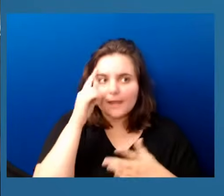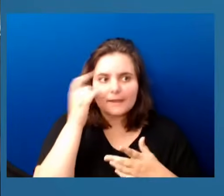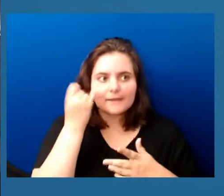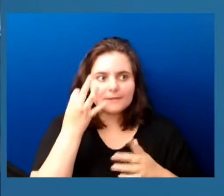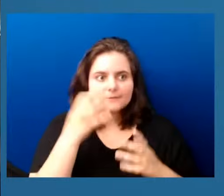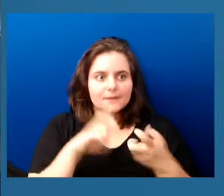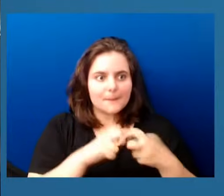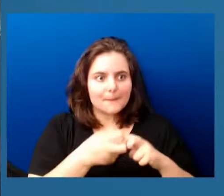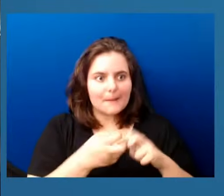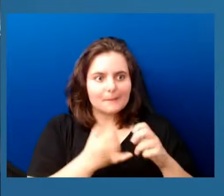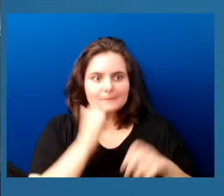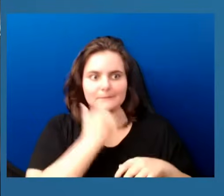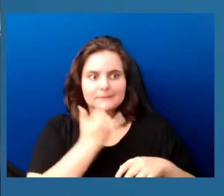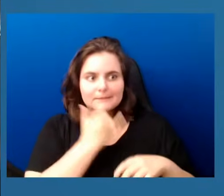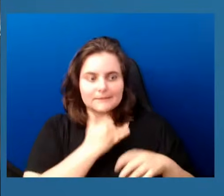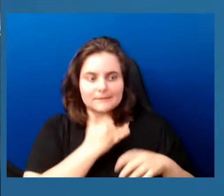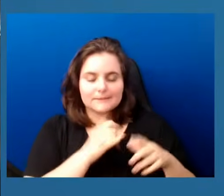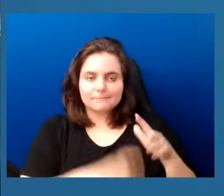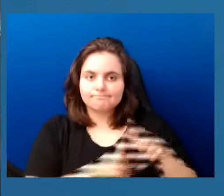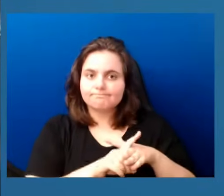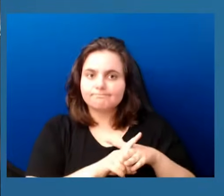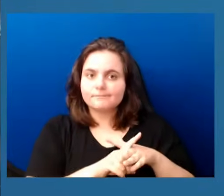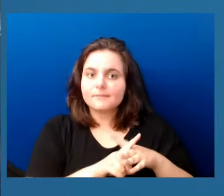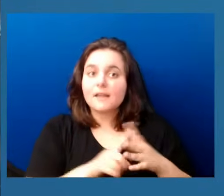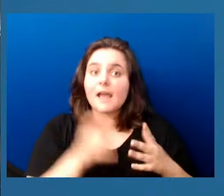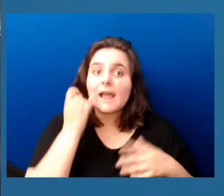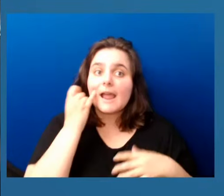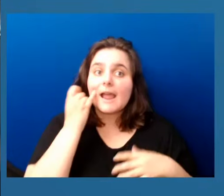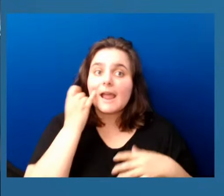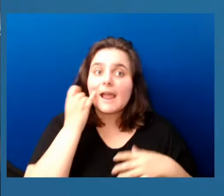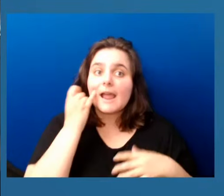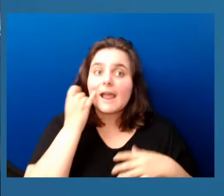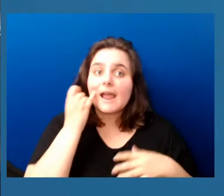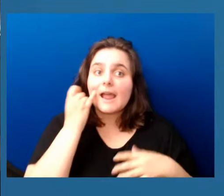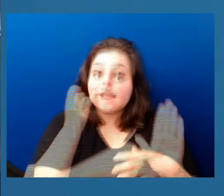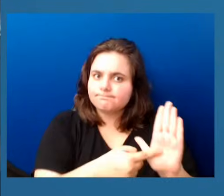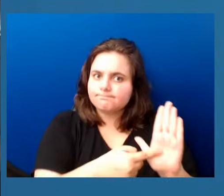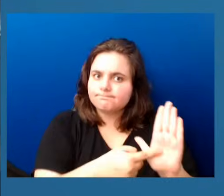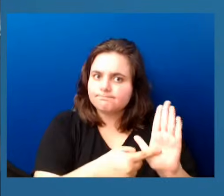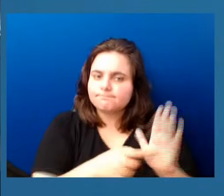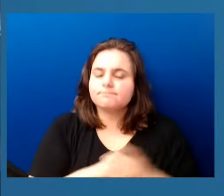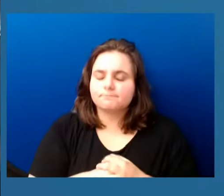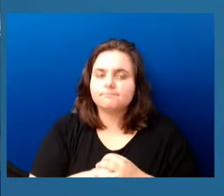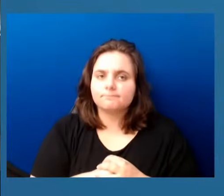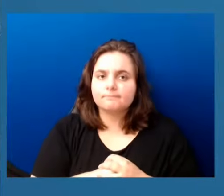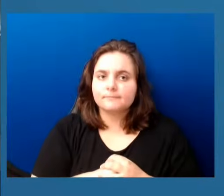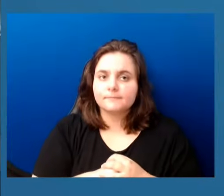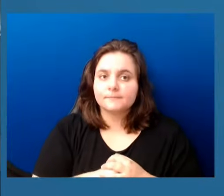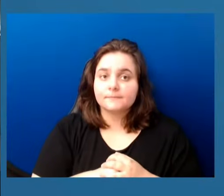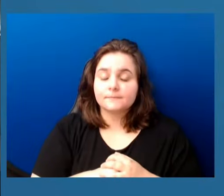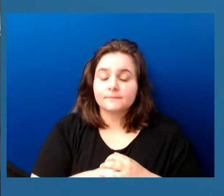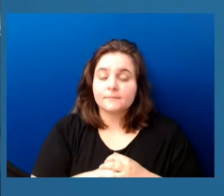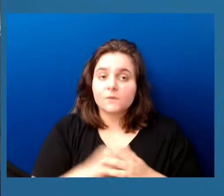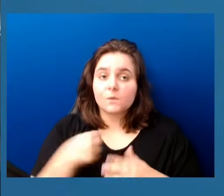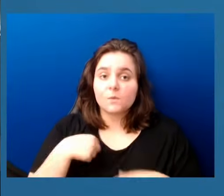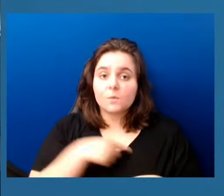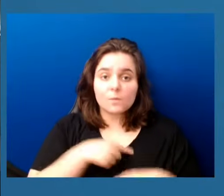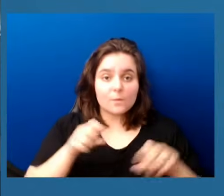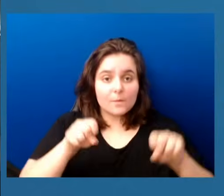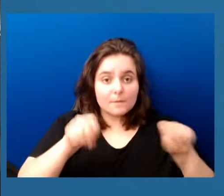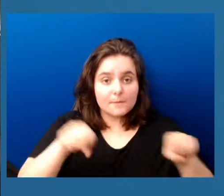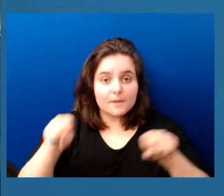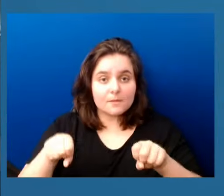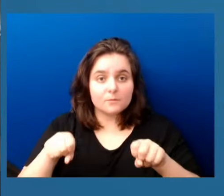delivery, as long as they are disclosed and documented. Further, we will be able to secure physical